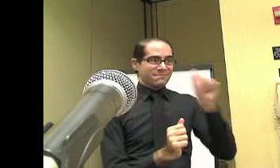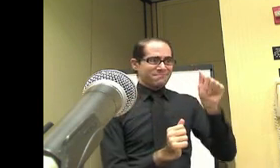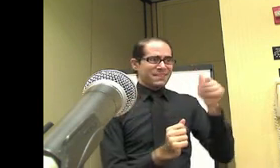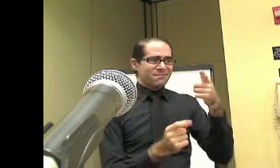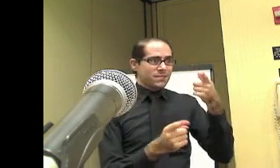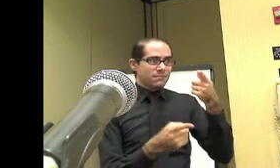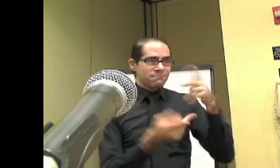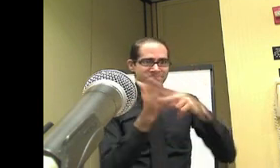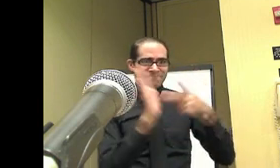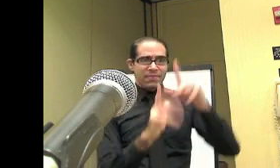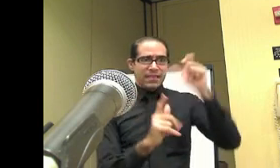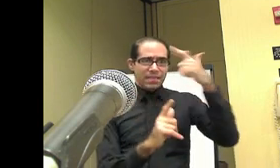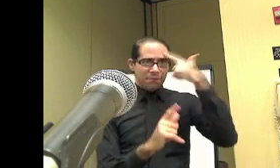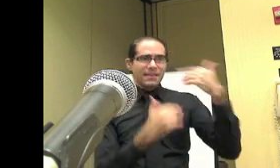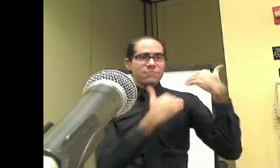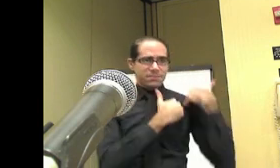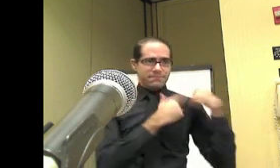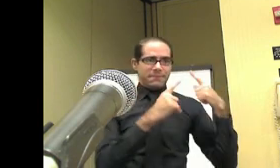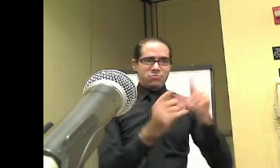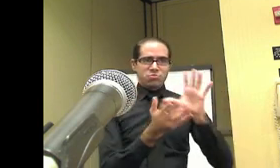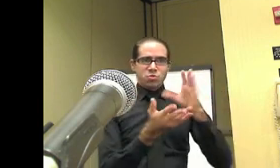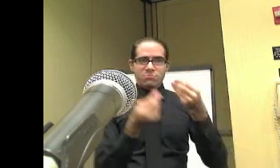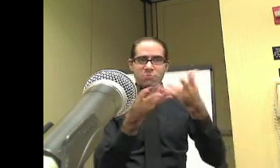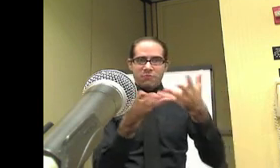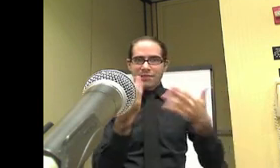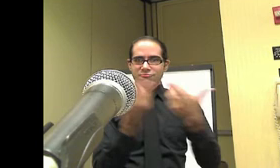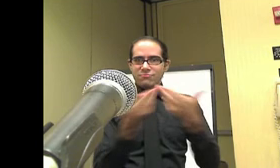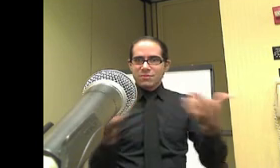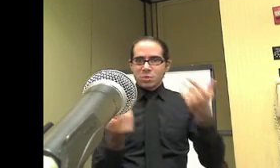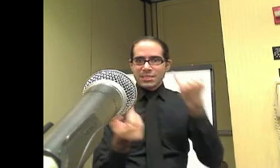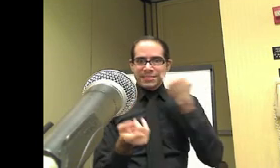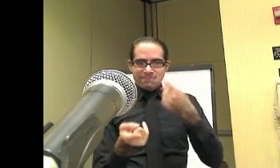The UN convention that